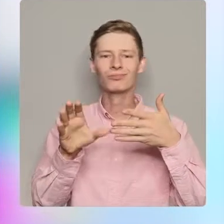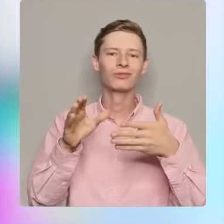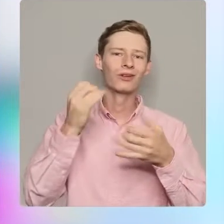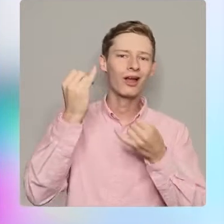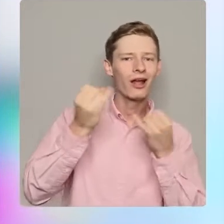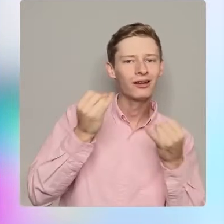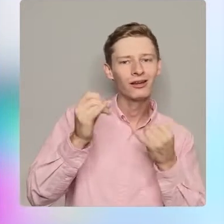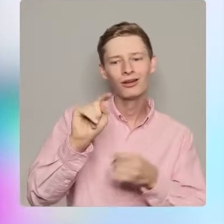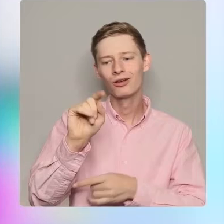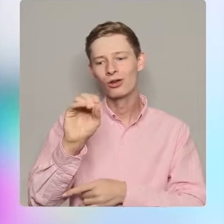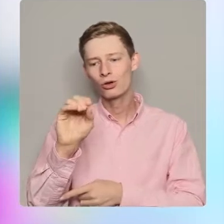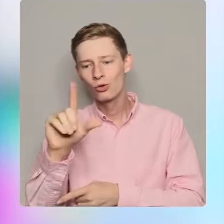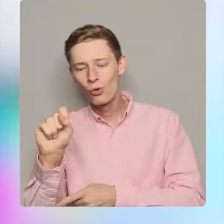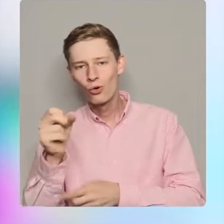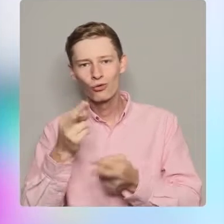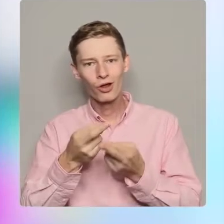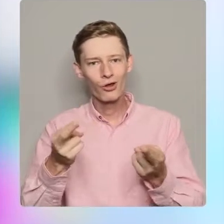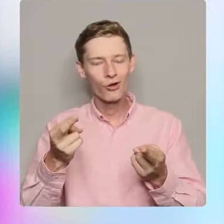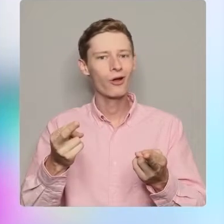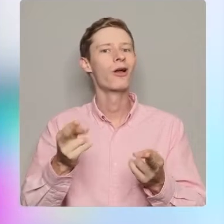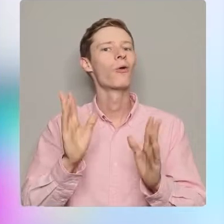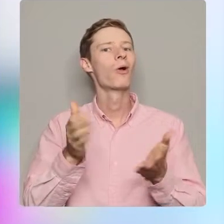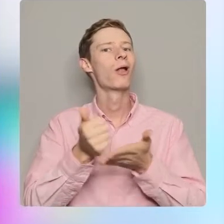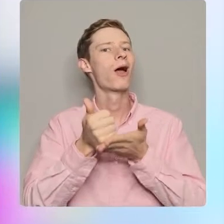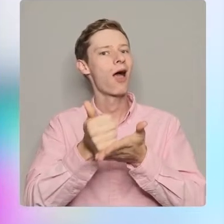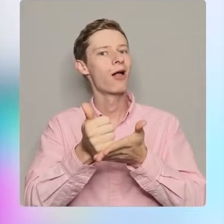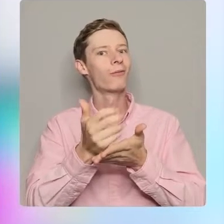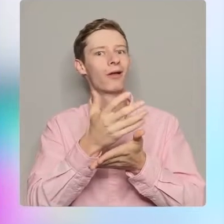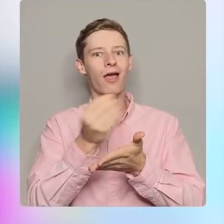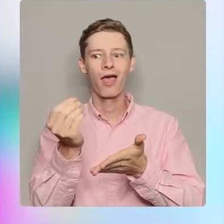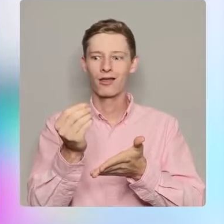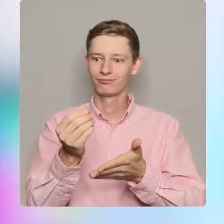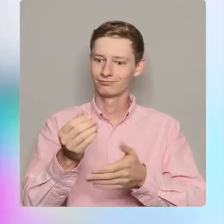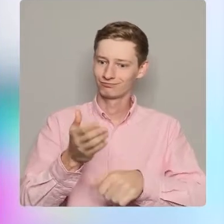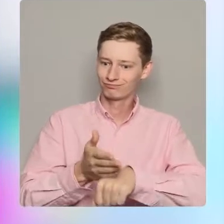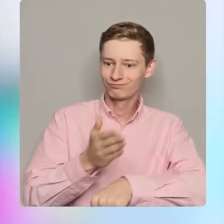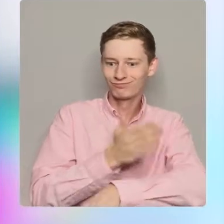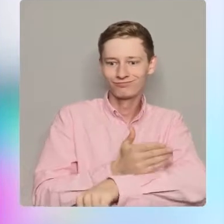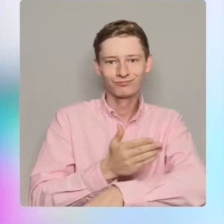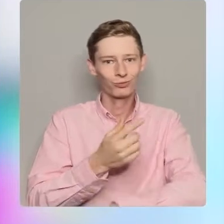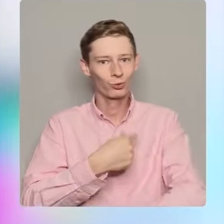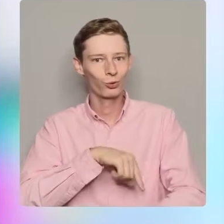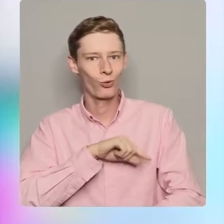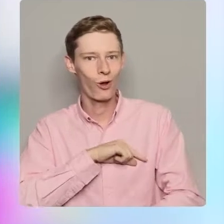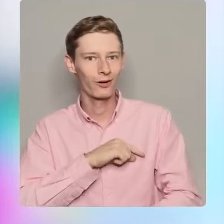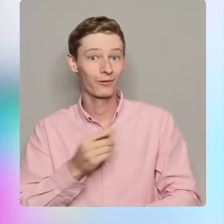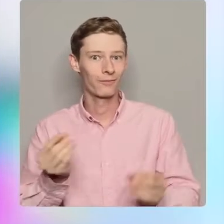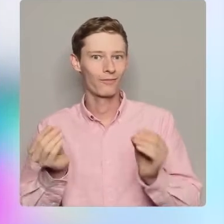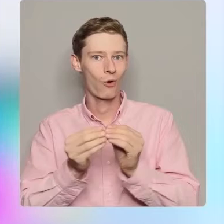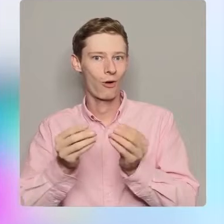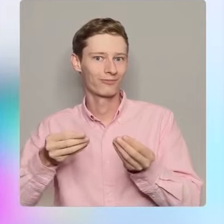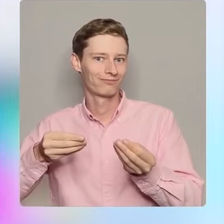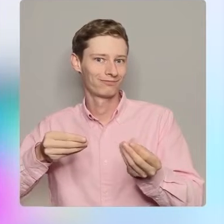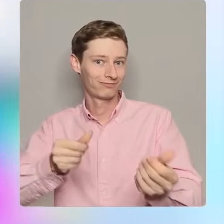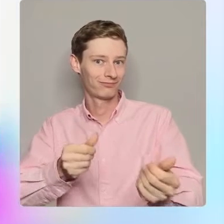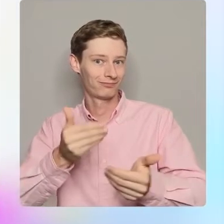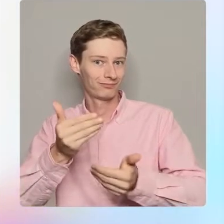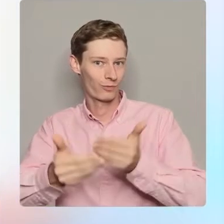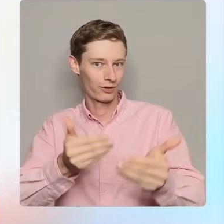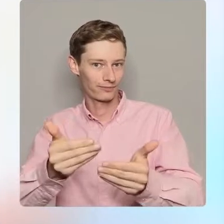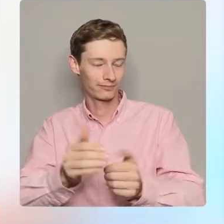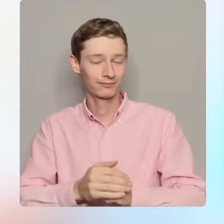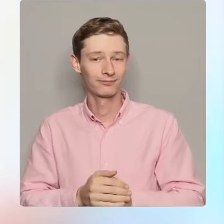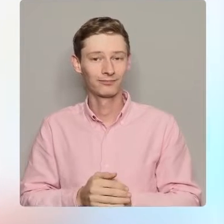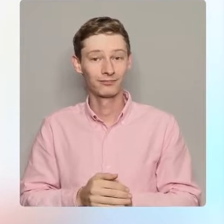VR development process and help you build the highest quality product possible in the most efficient way possible. To